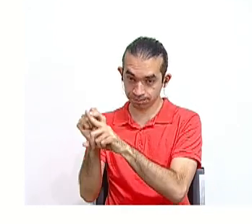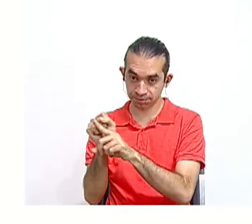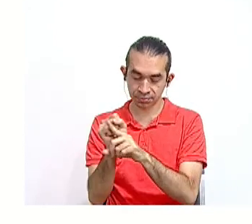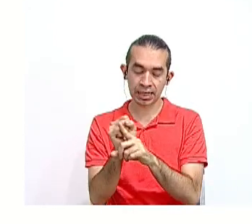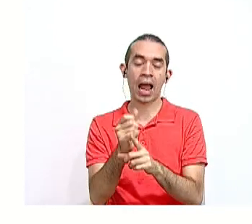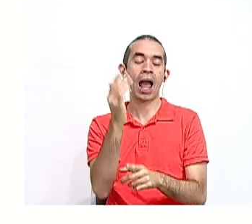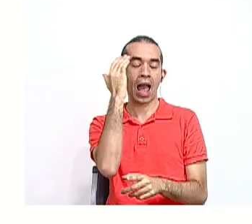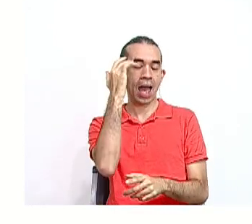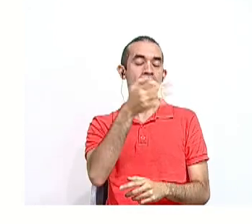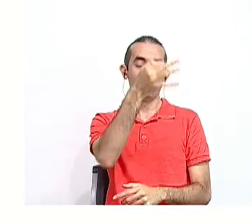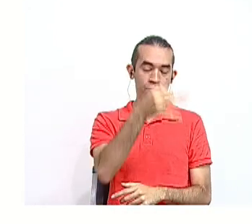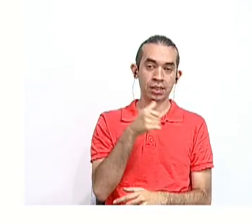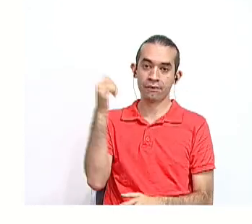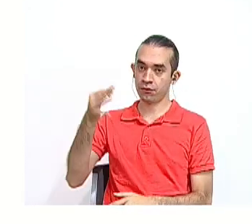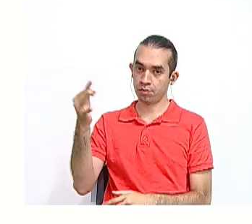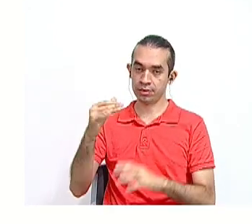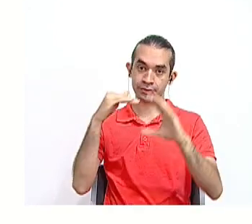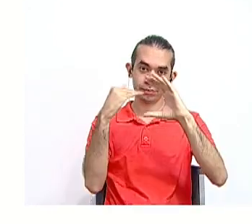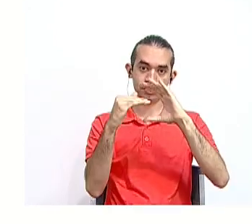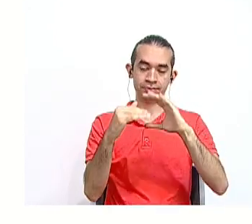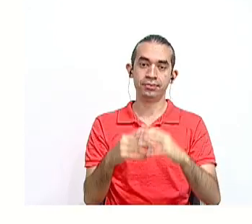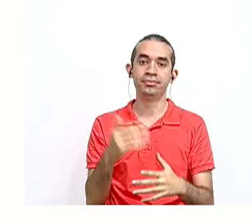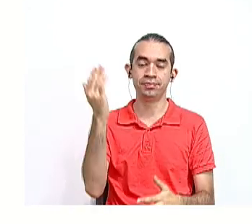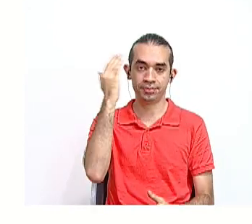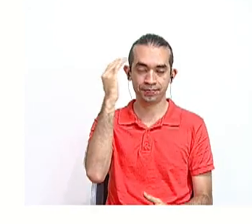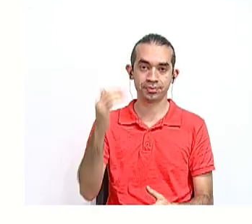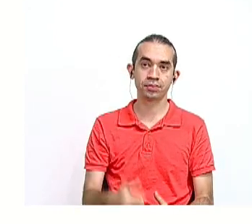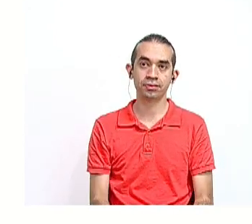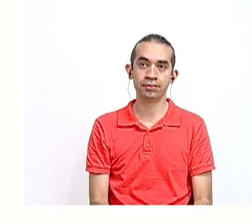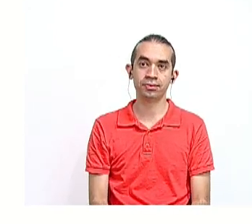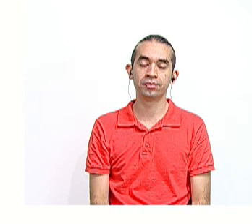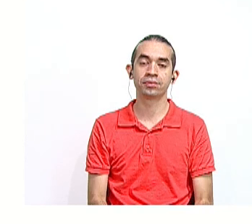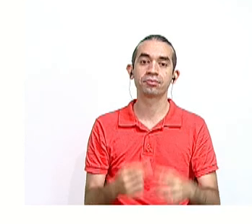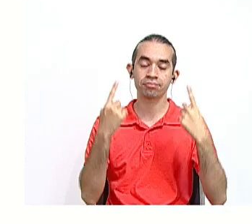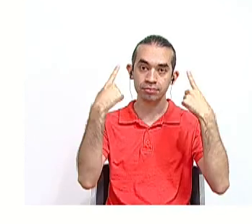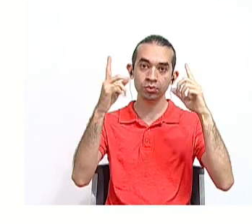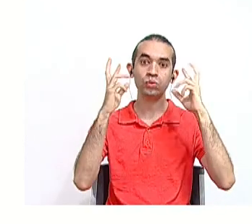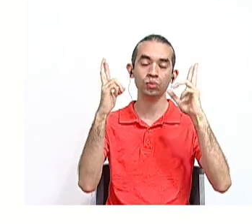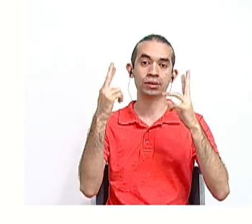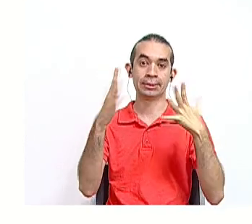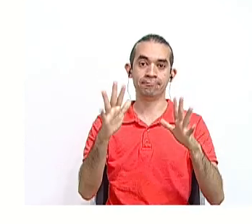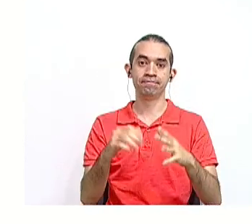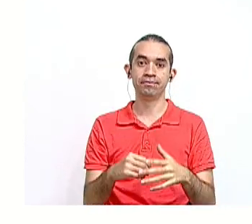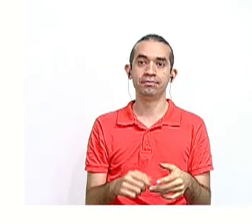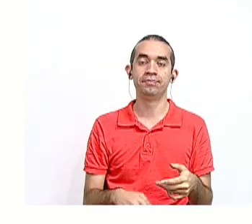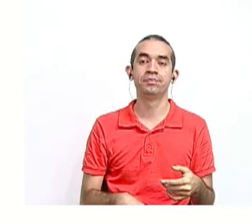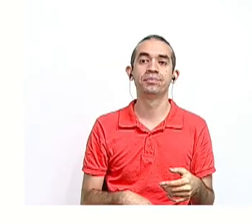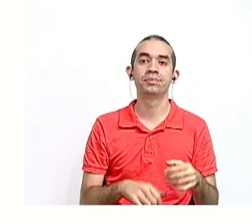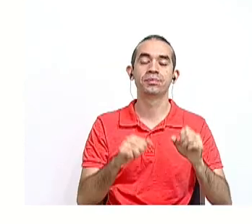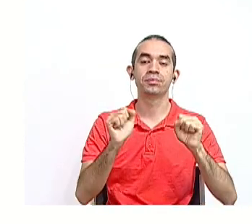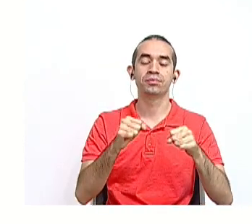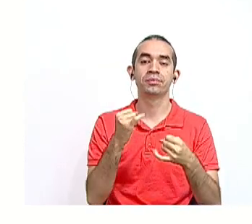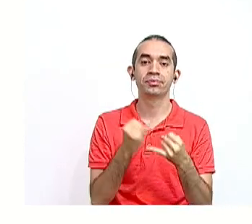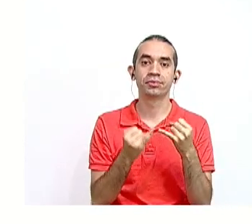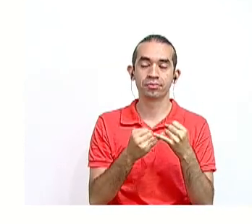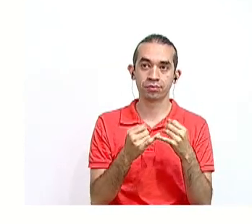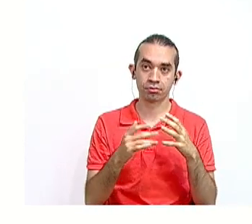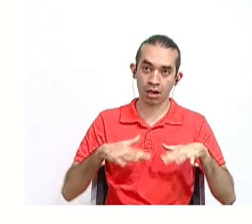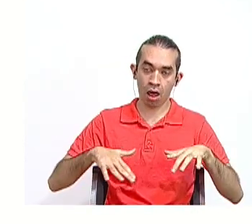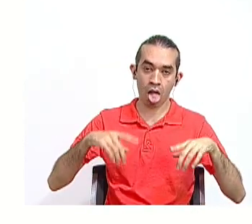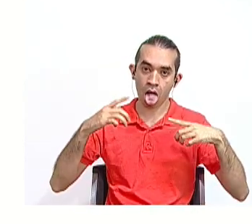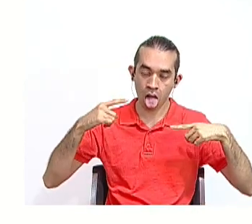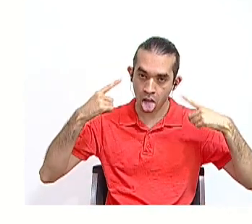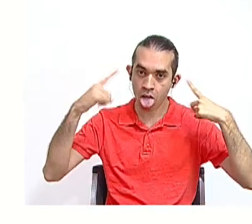formal and informal styles in an email. Yes, I achieved it. I hope you did. And probably this one you haven't achieved, but you